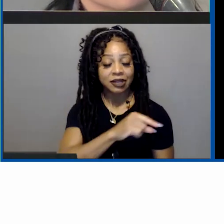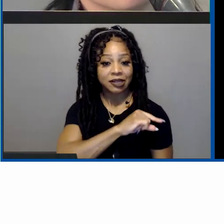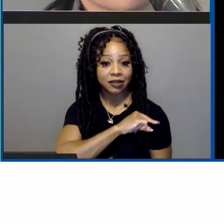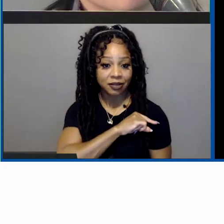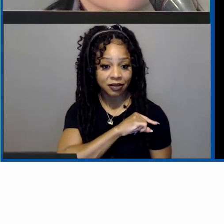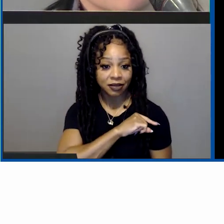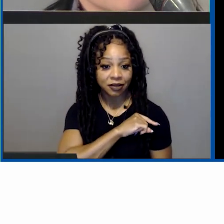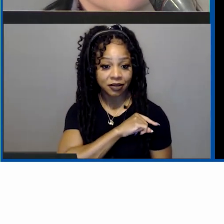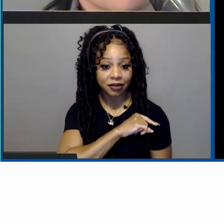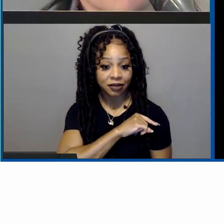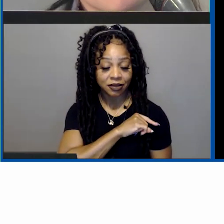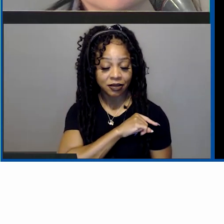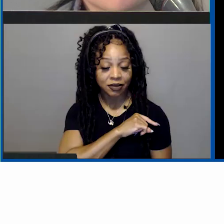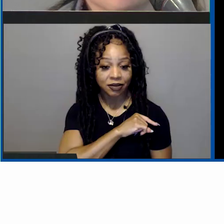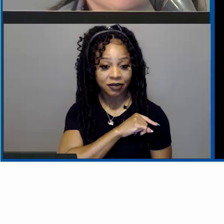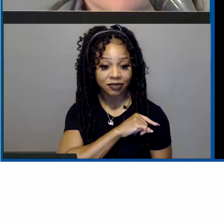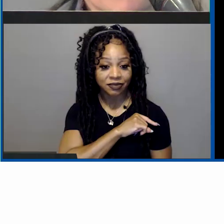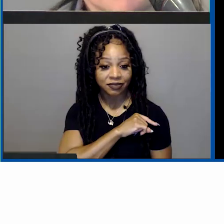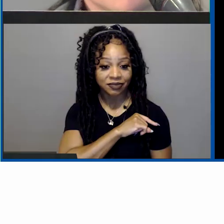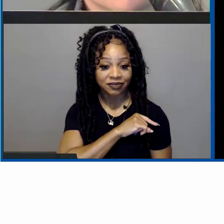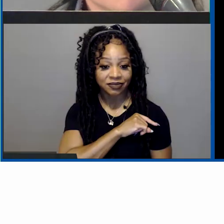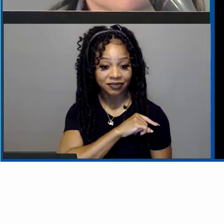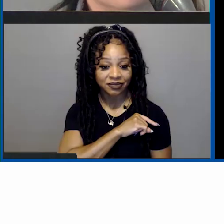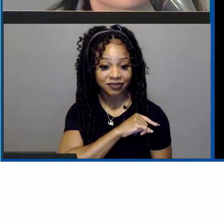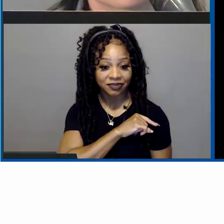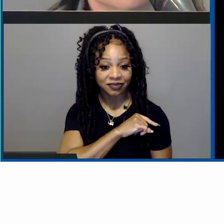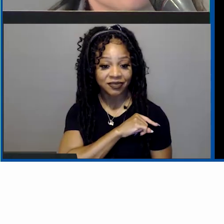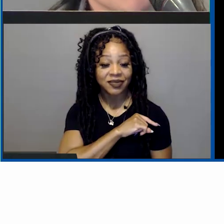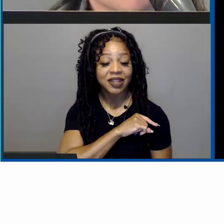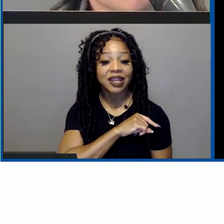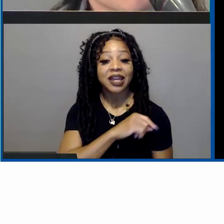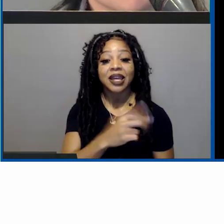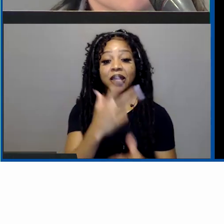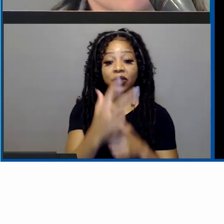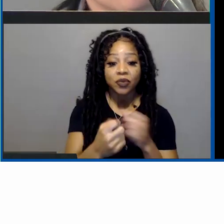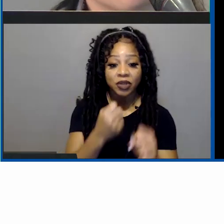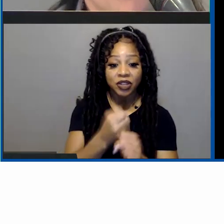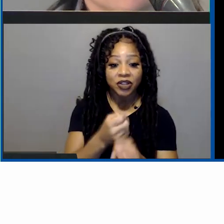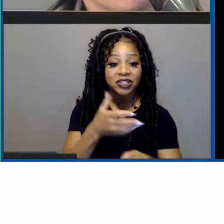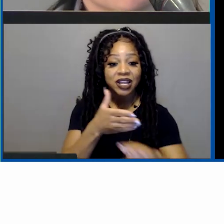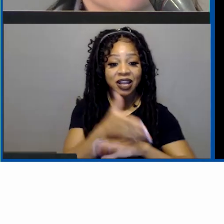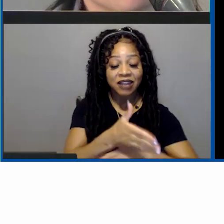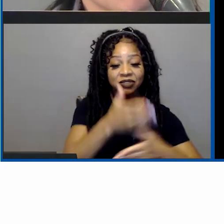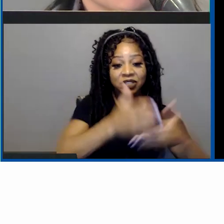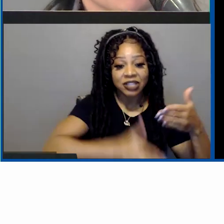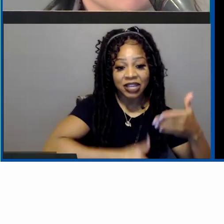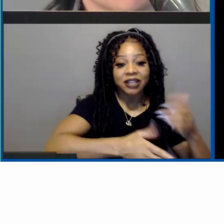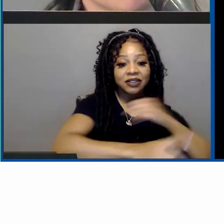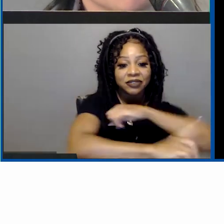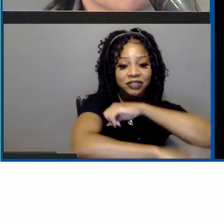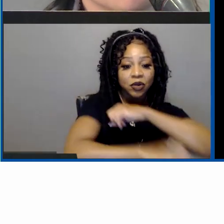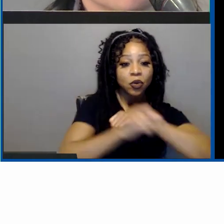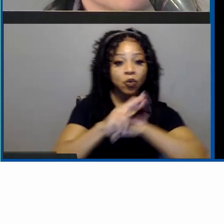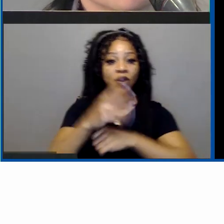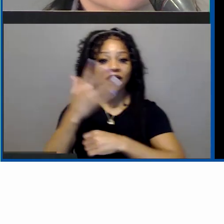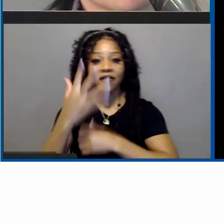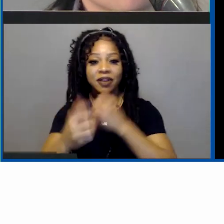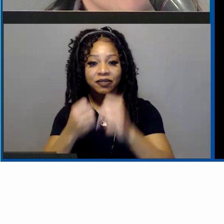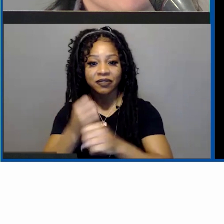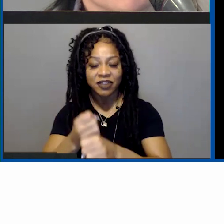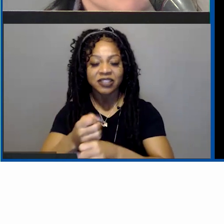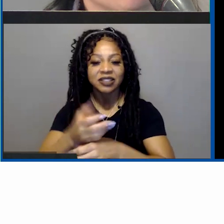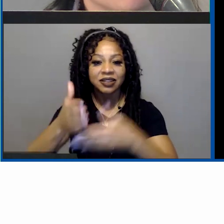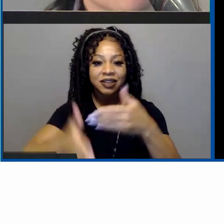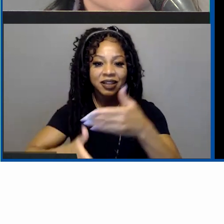guilty, then this is the important years. 3 years from the end of the sentence or 5 years from the end of the sentence.